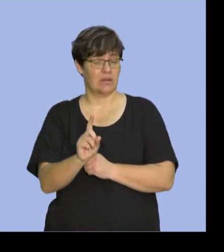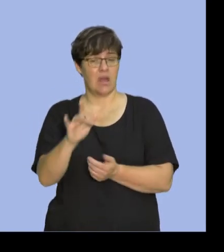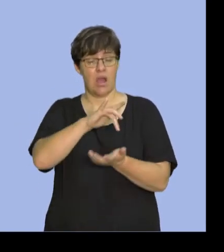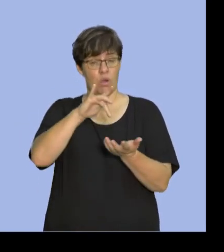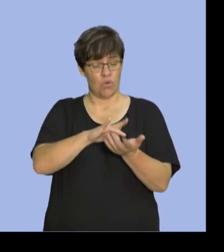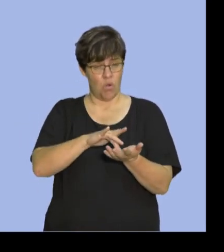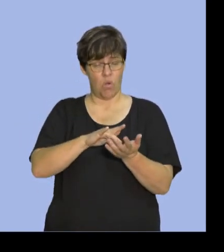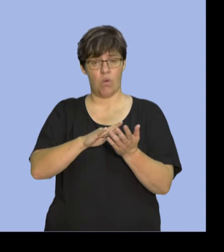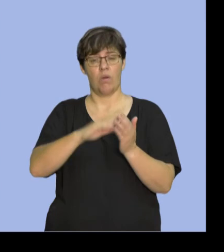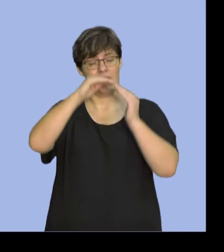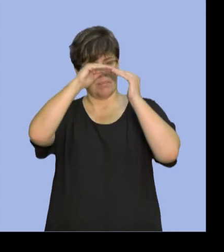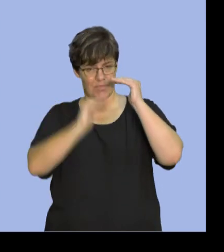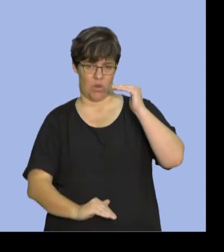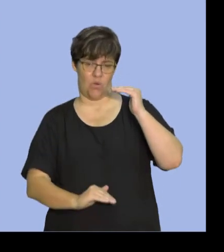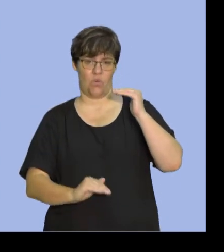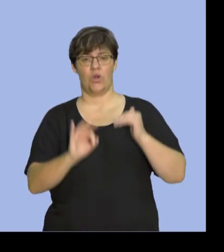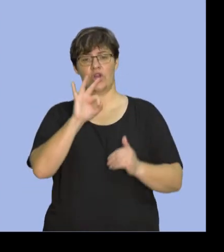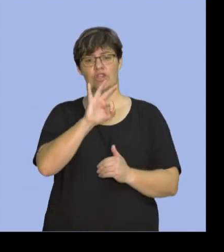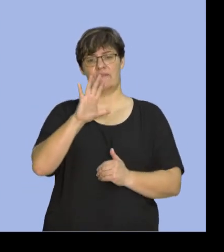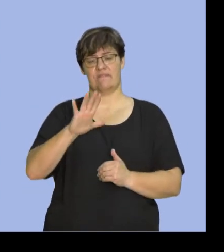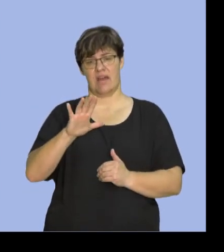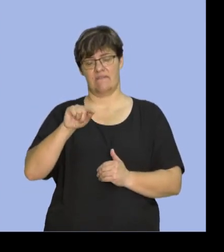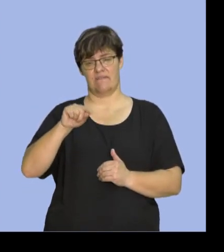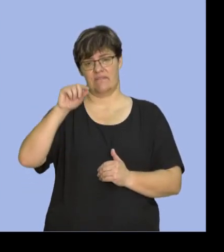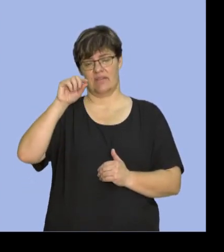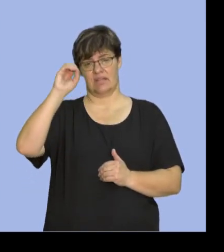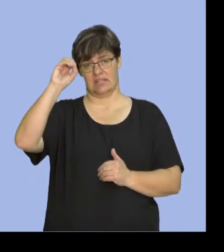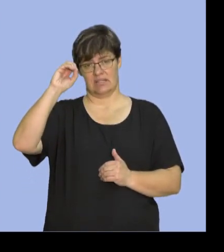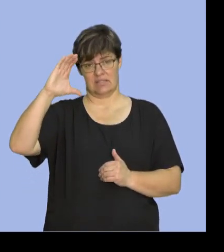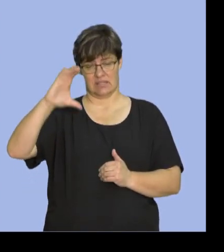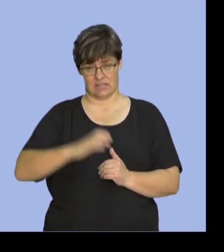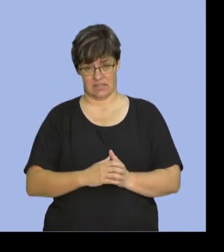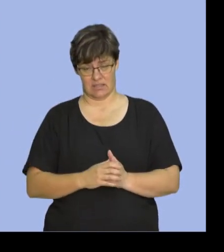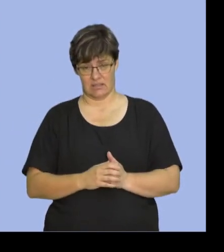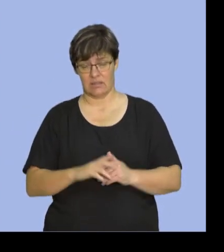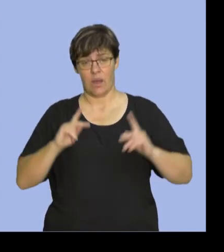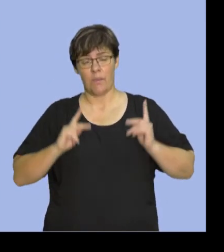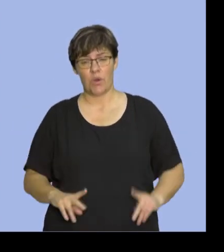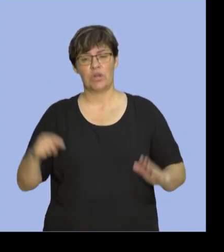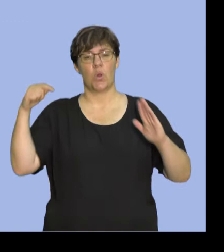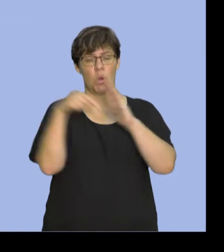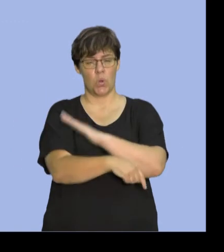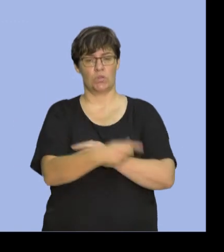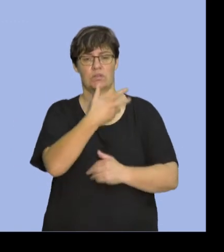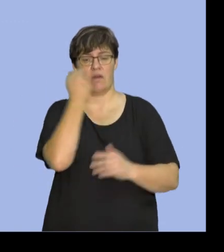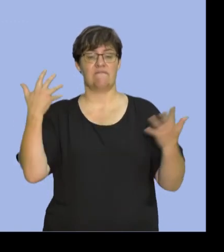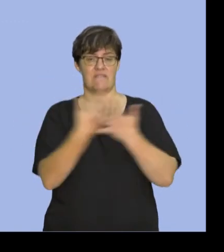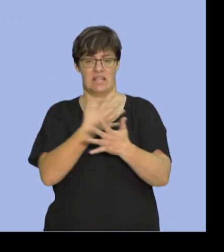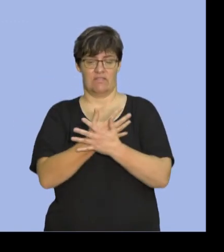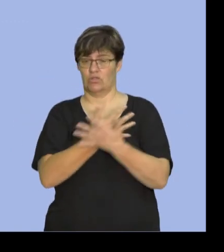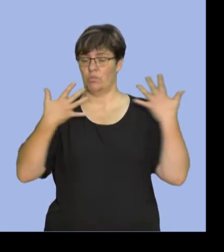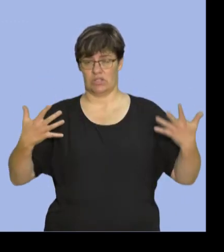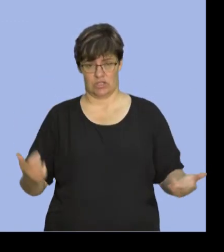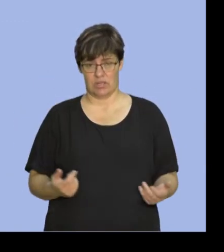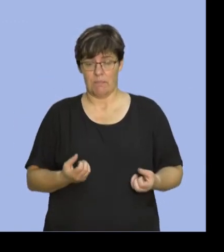below 35 degrees Celsius. And it happens when the body is losing heat faster than it can produce